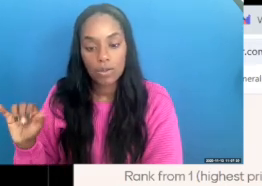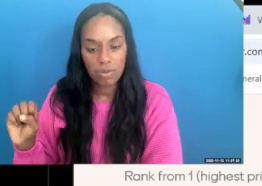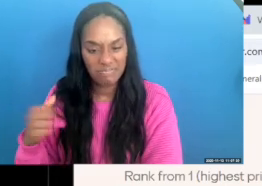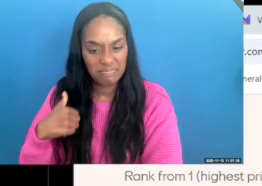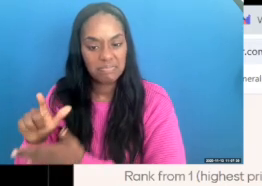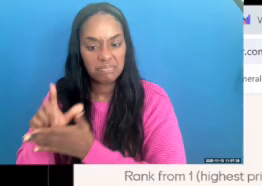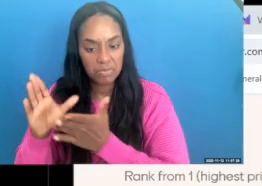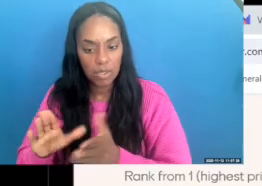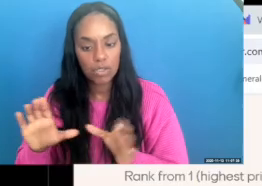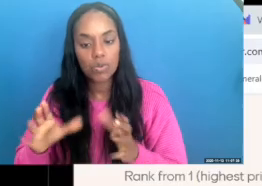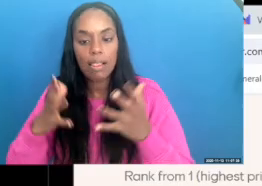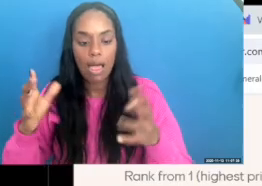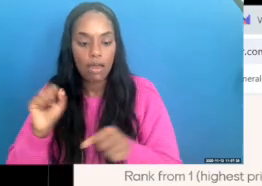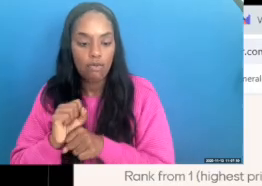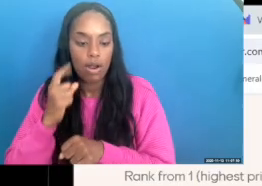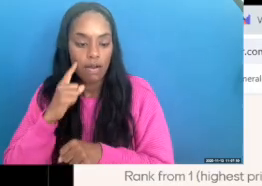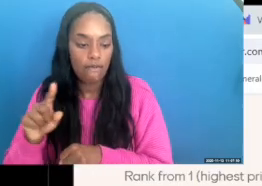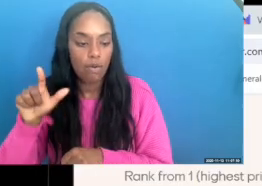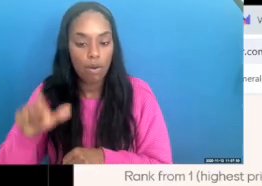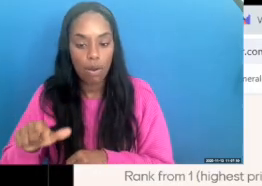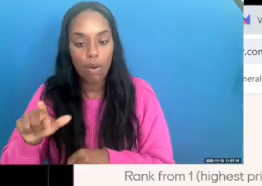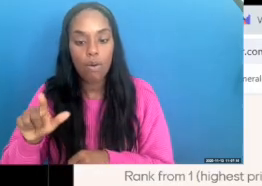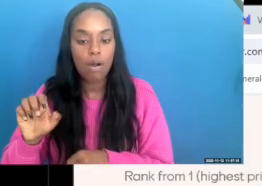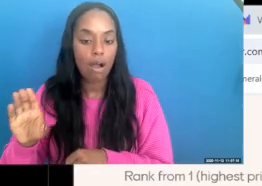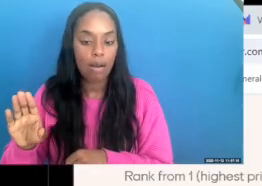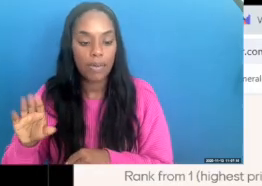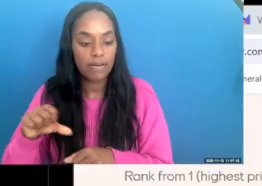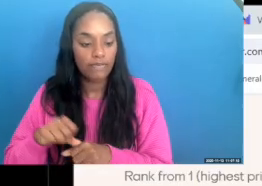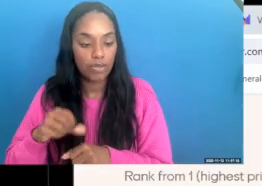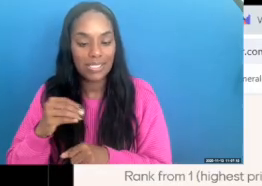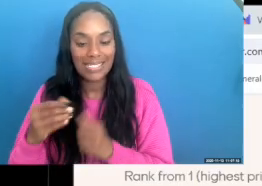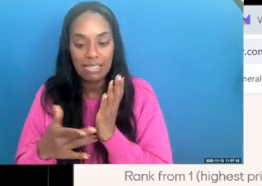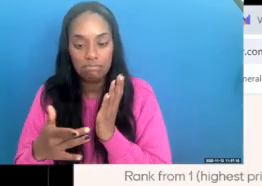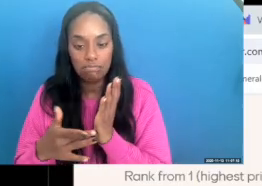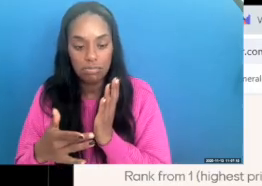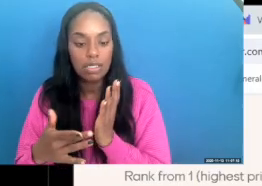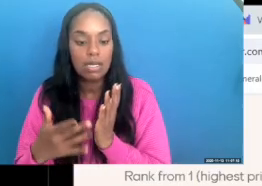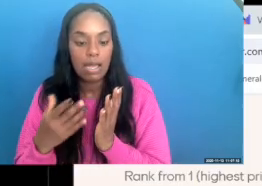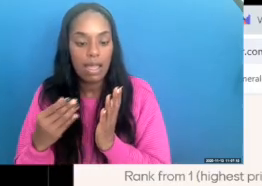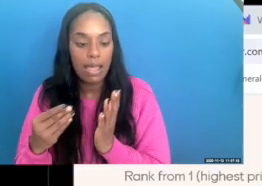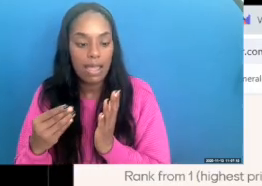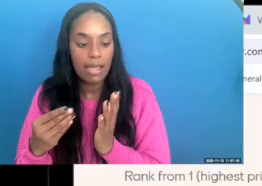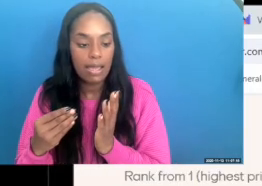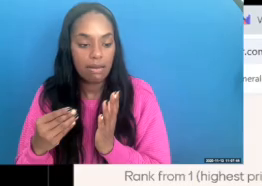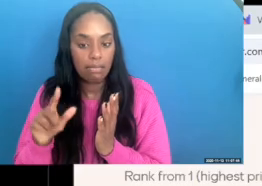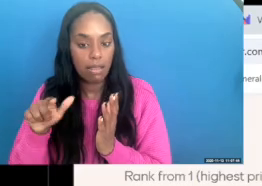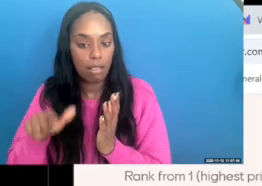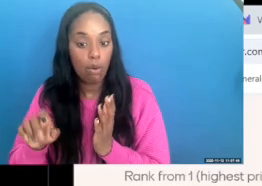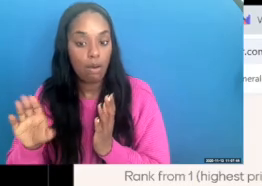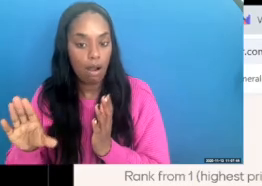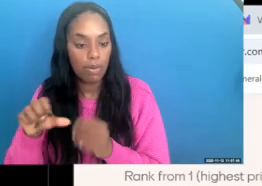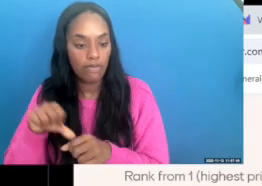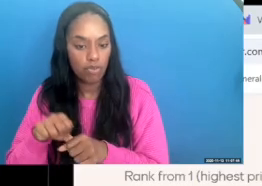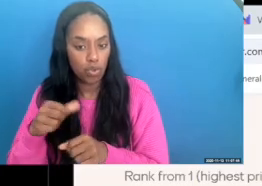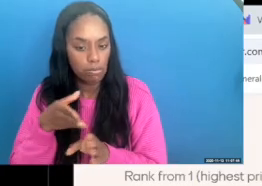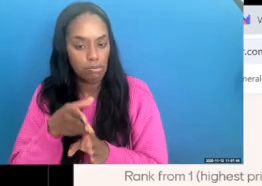Thanks. My name's Graham Noyes. I'm an attorney, do a lot of work for low carbon fuels and technologies out there,